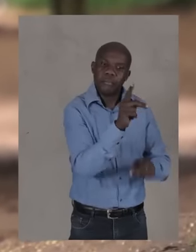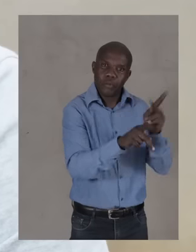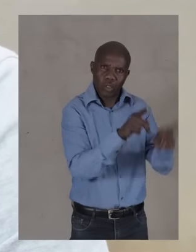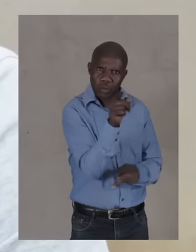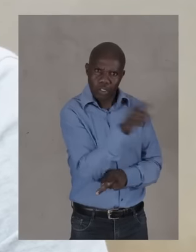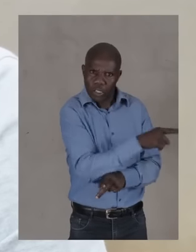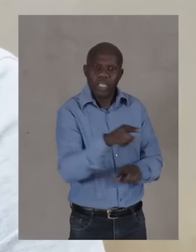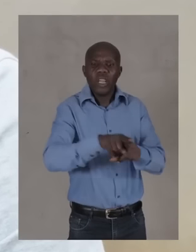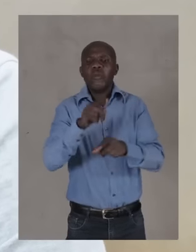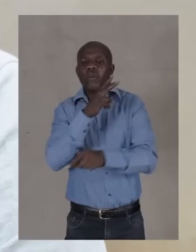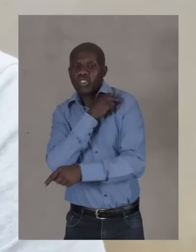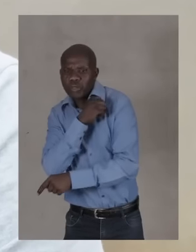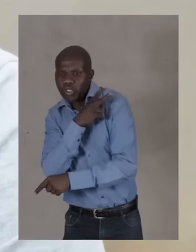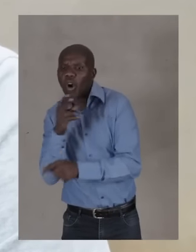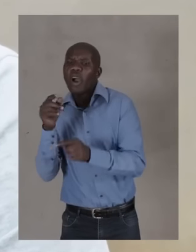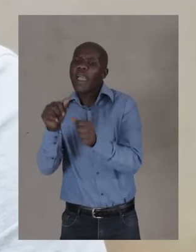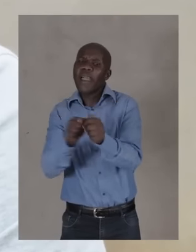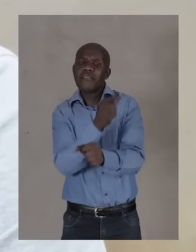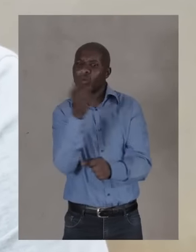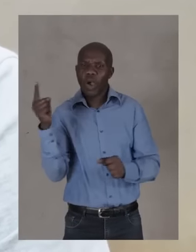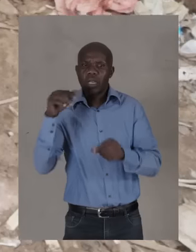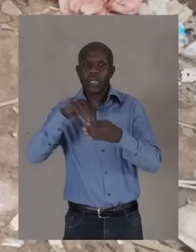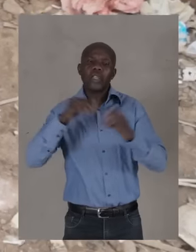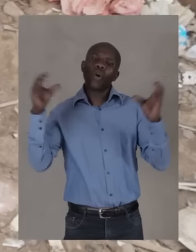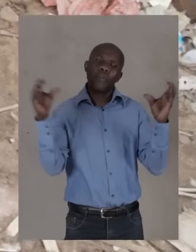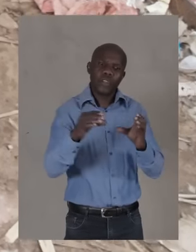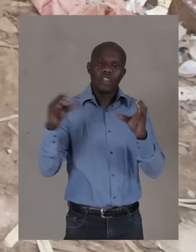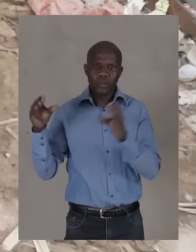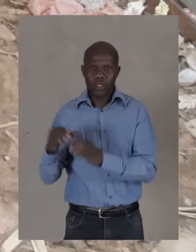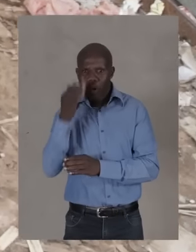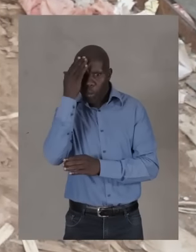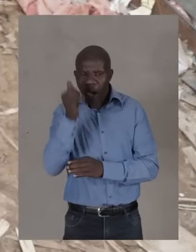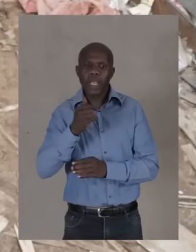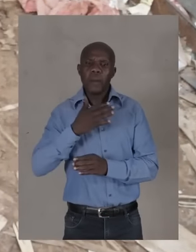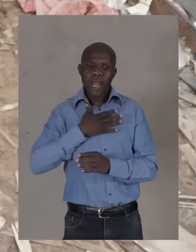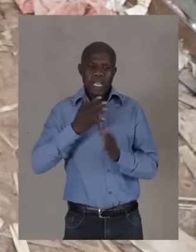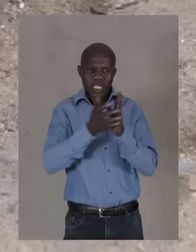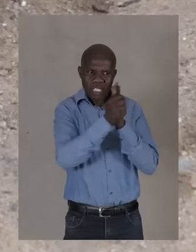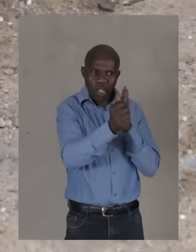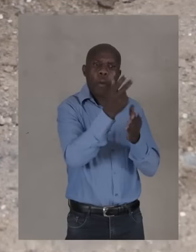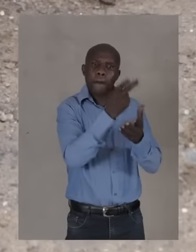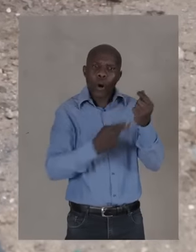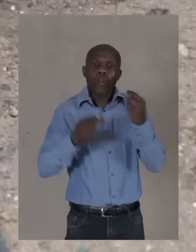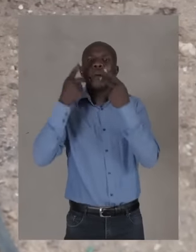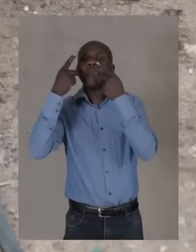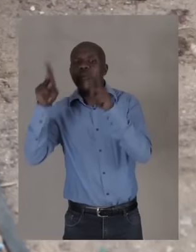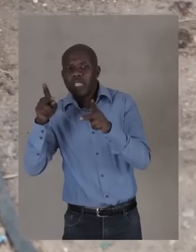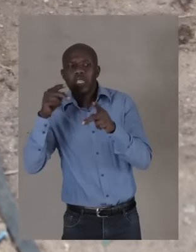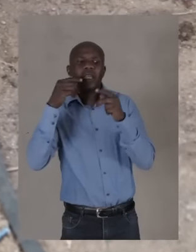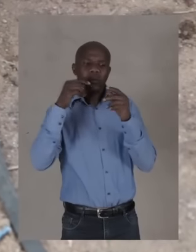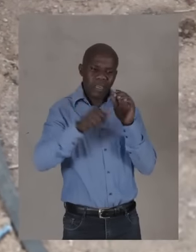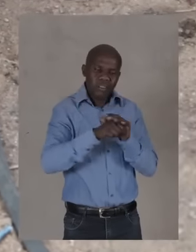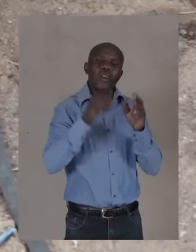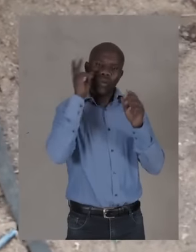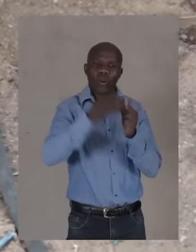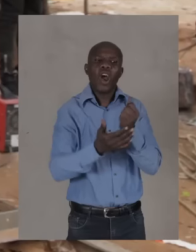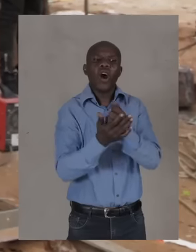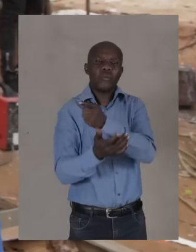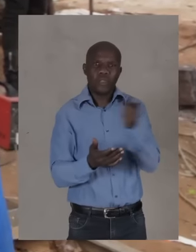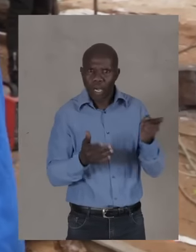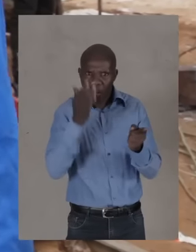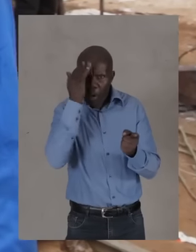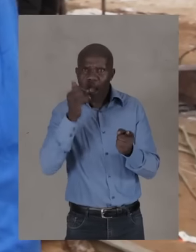hospitals, to help everyone in the community so that they have this skill that I have also impacts the knowledge that I